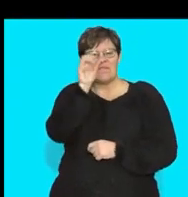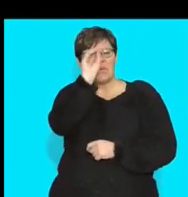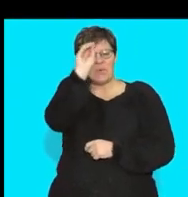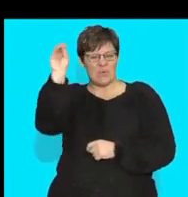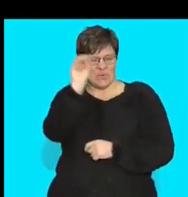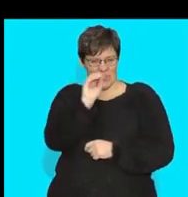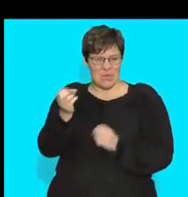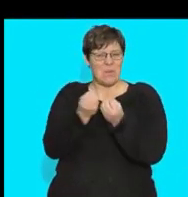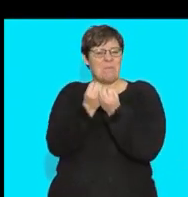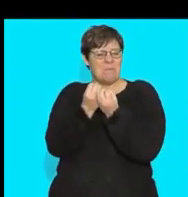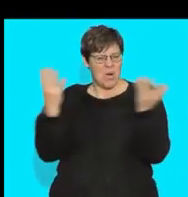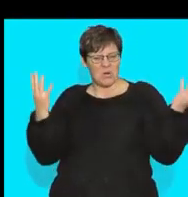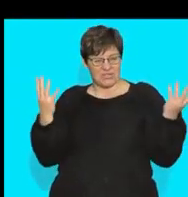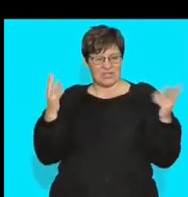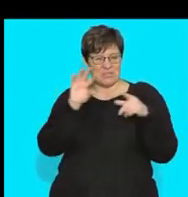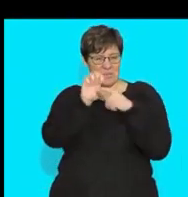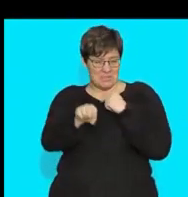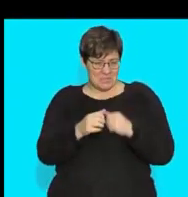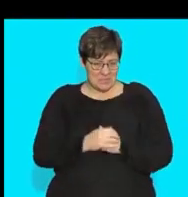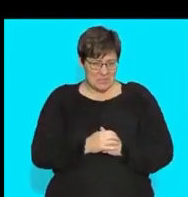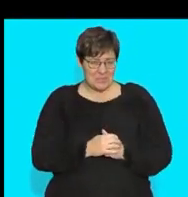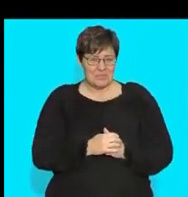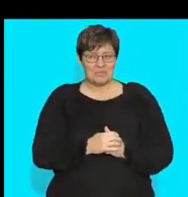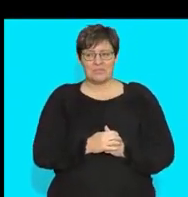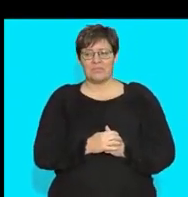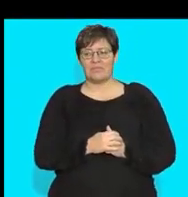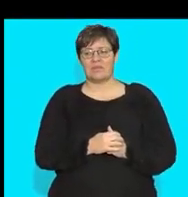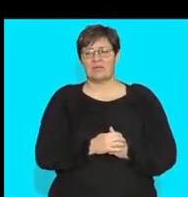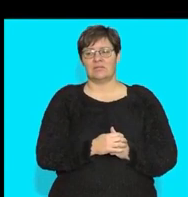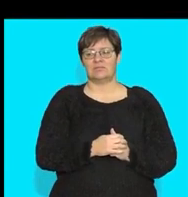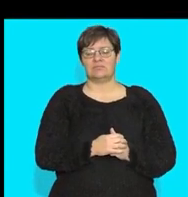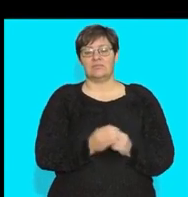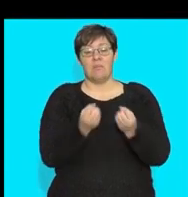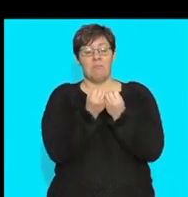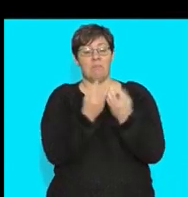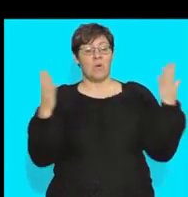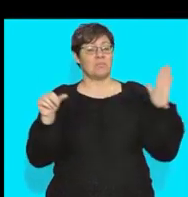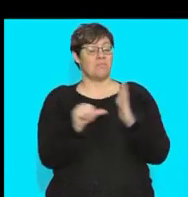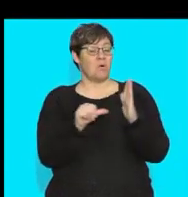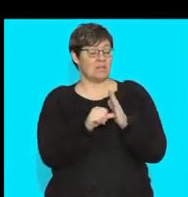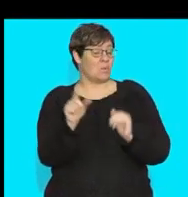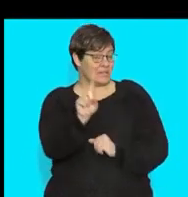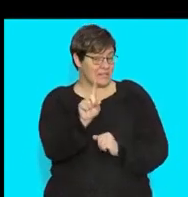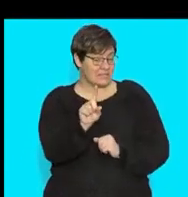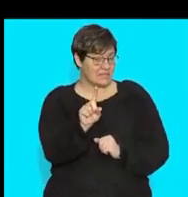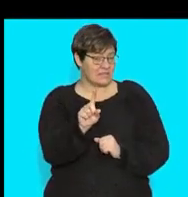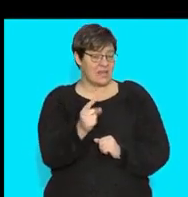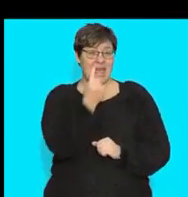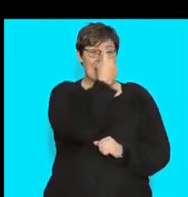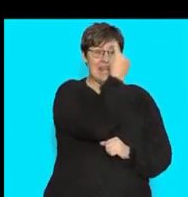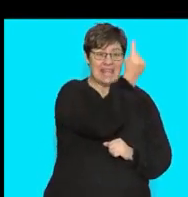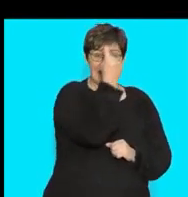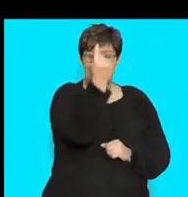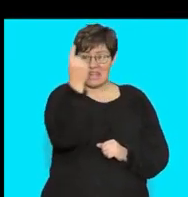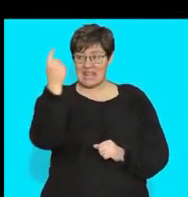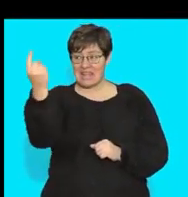of most of the organelles that you're going to come across. And as I said to you, the most important thing is each